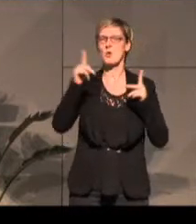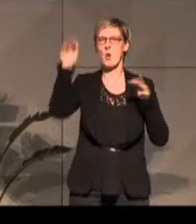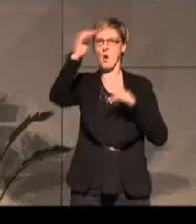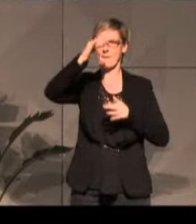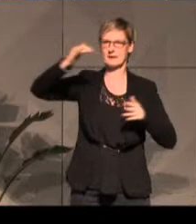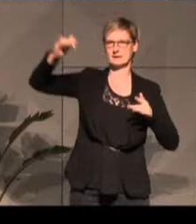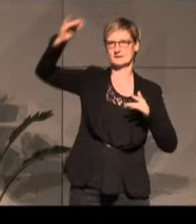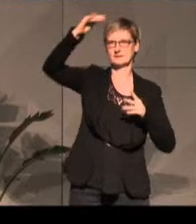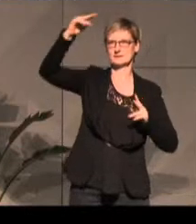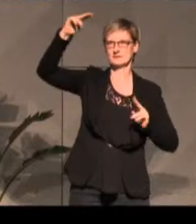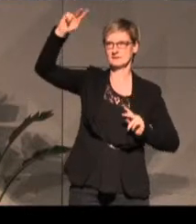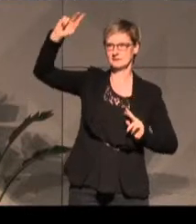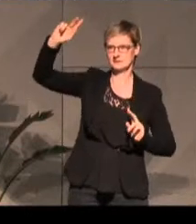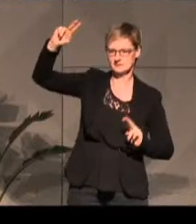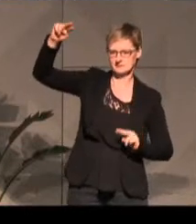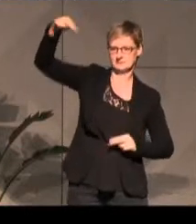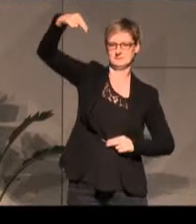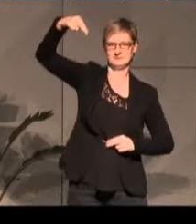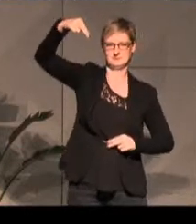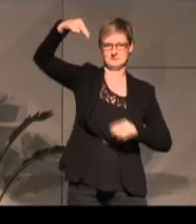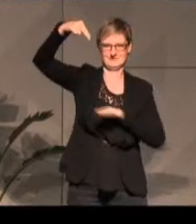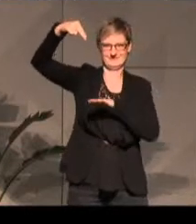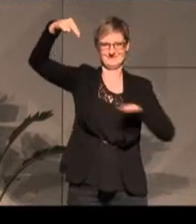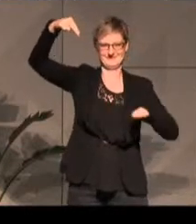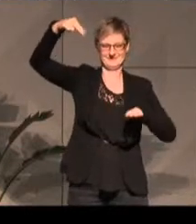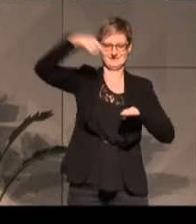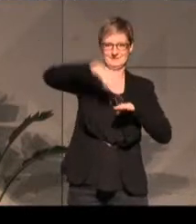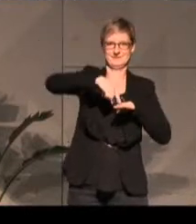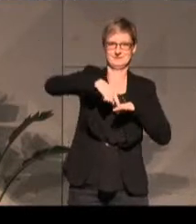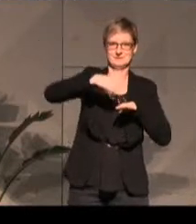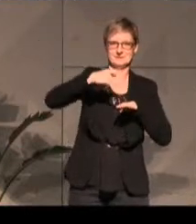like satellites in the Earth's orbit.